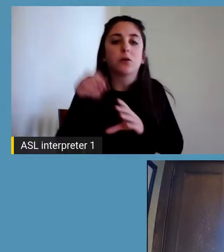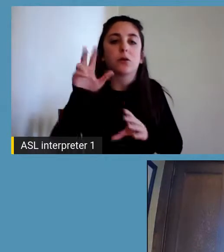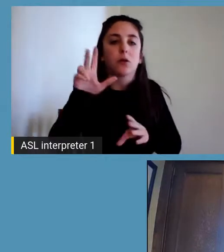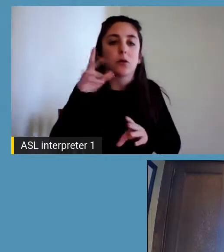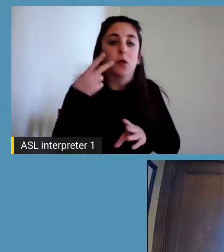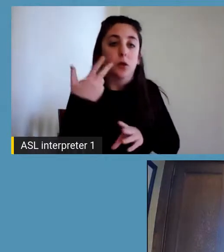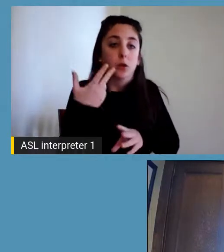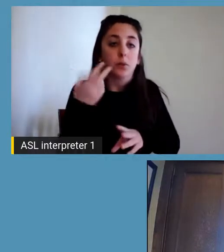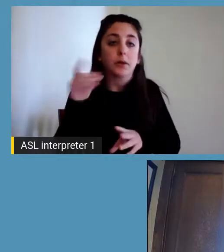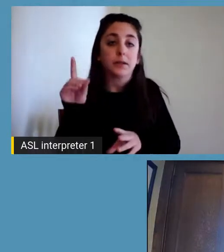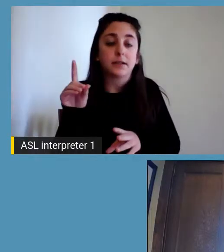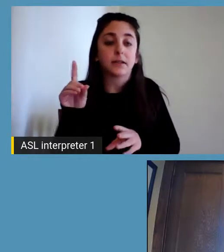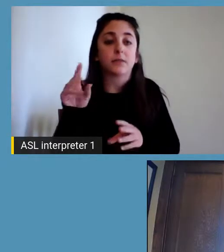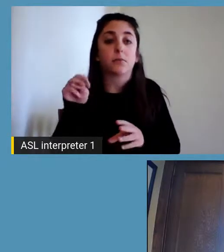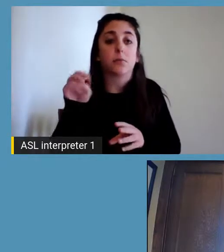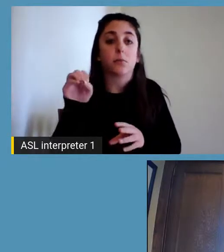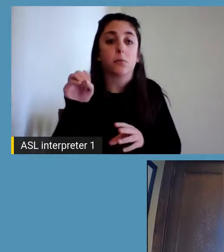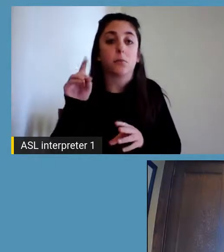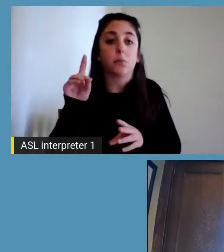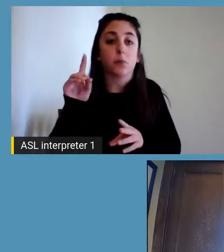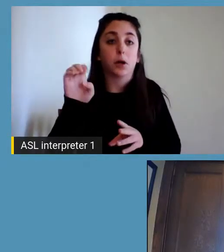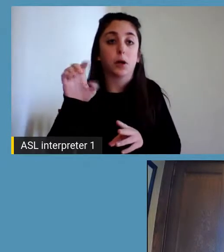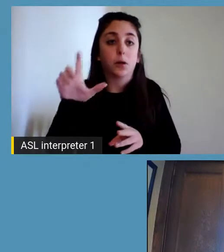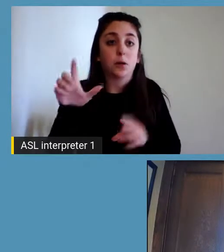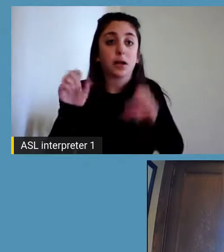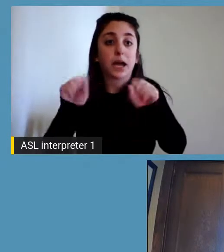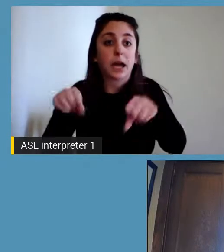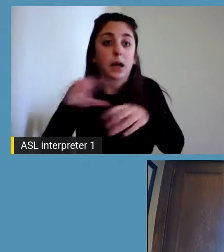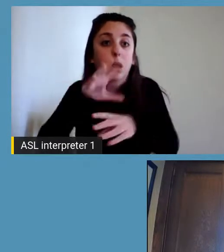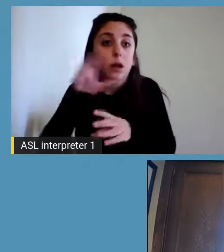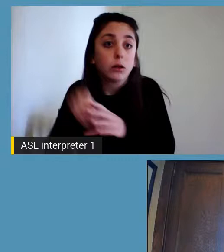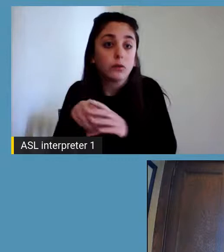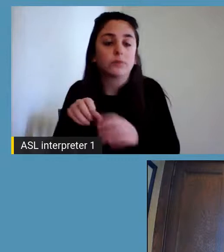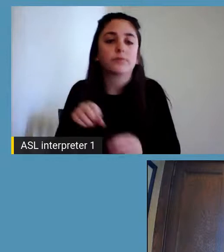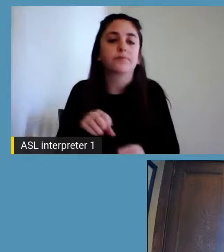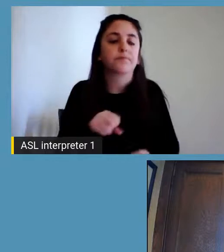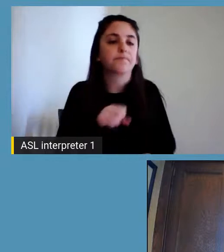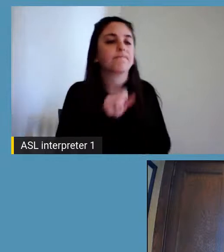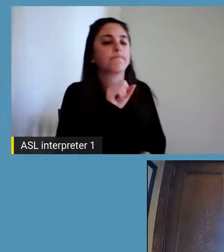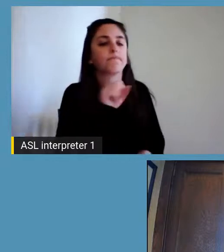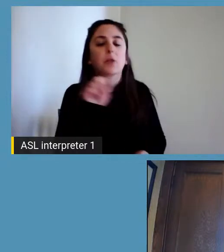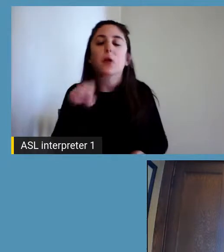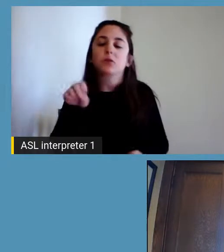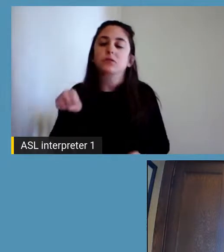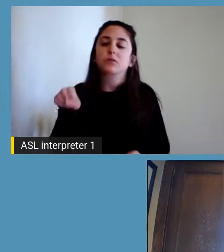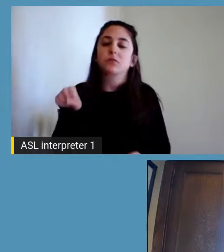would be able to construct? Yes. Oh, definitely. You can